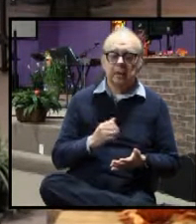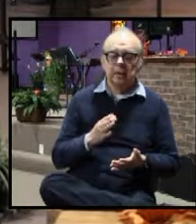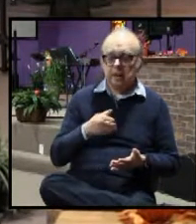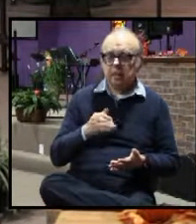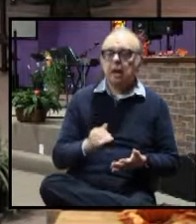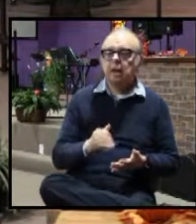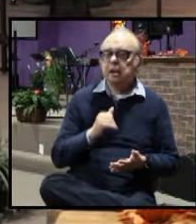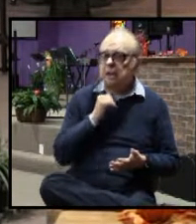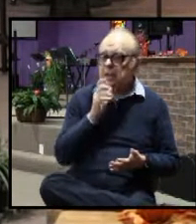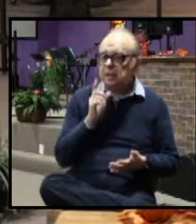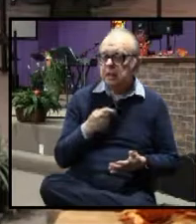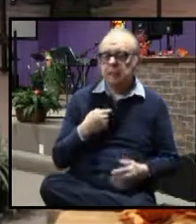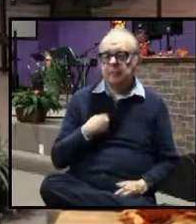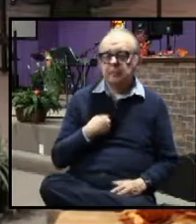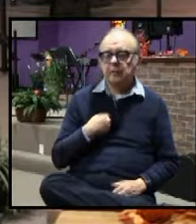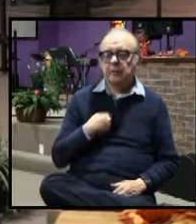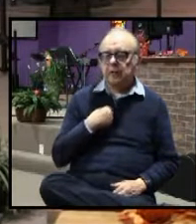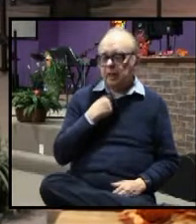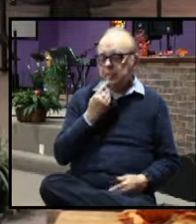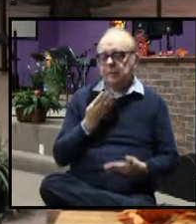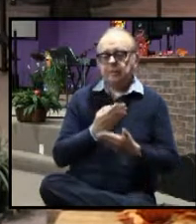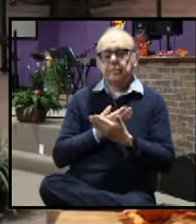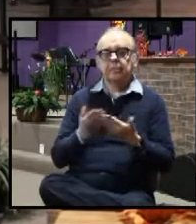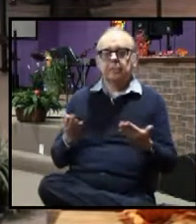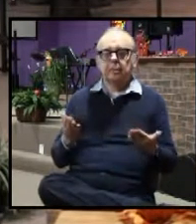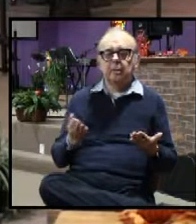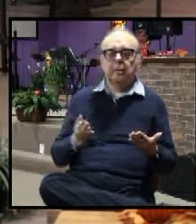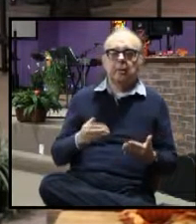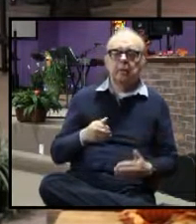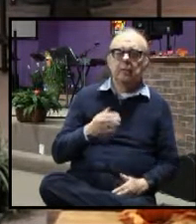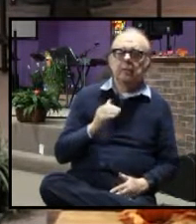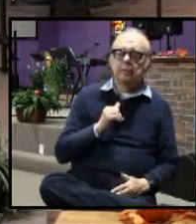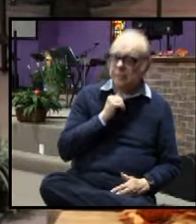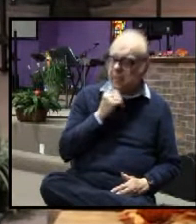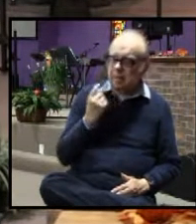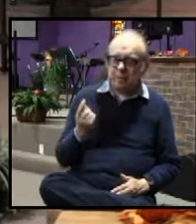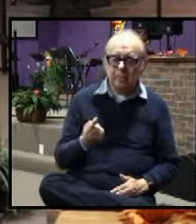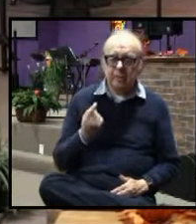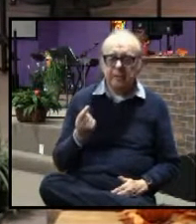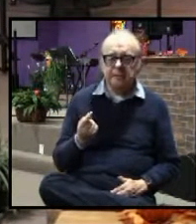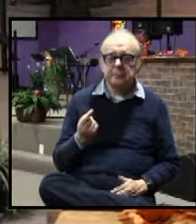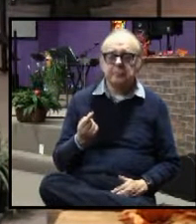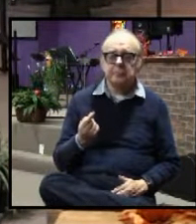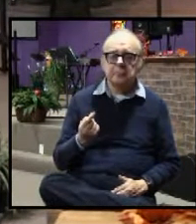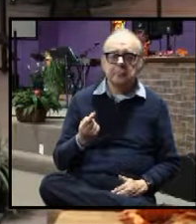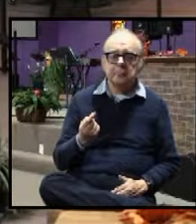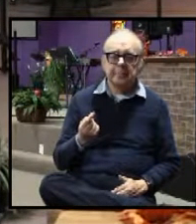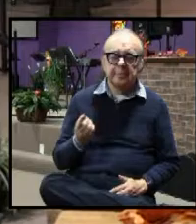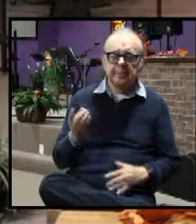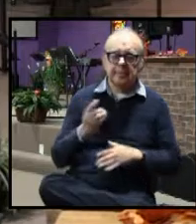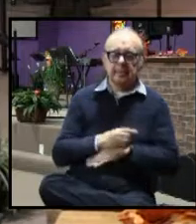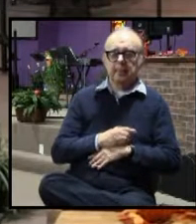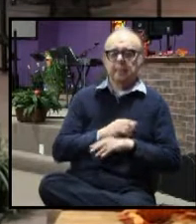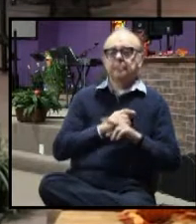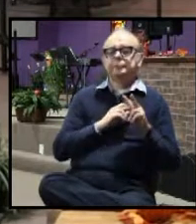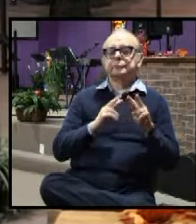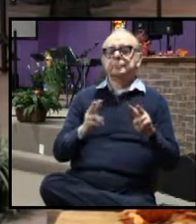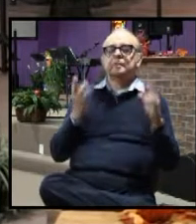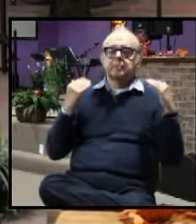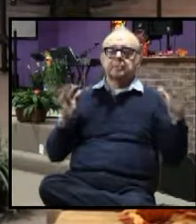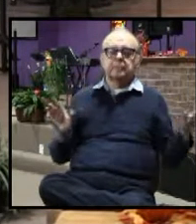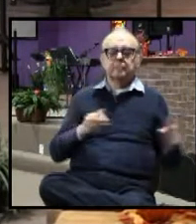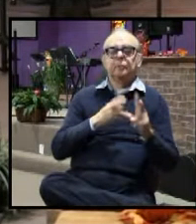God didn't need me. Can I say something to you? God was not lonely. And one day he